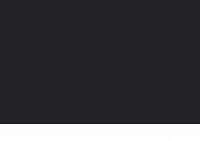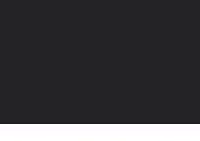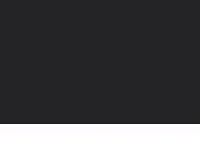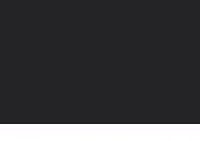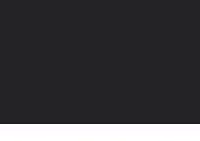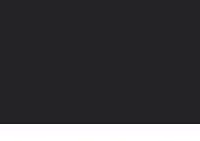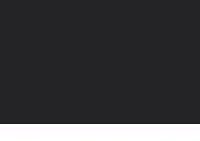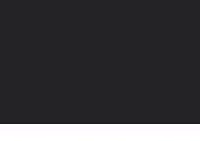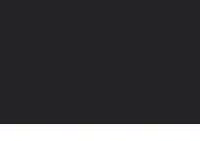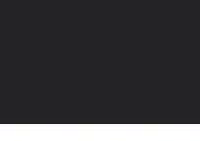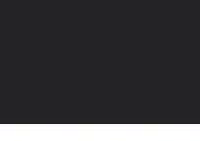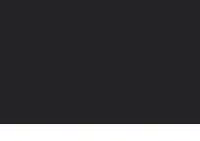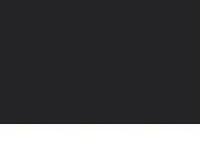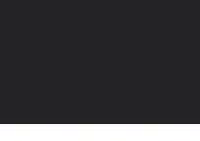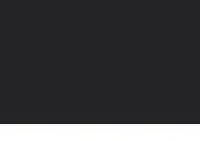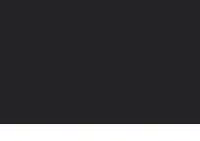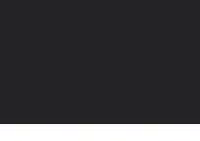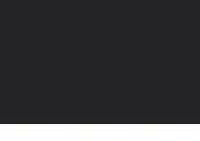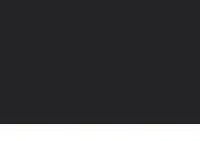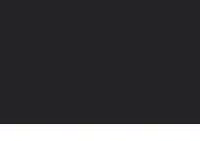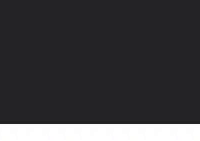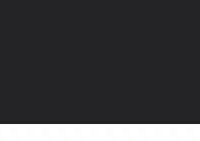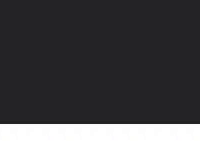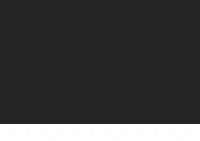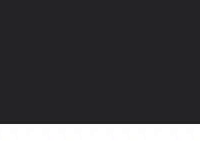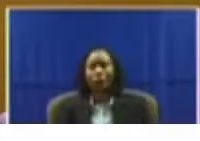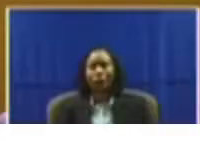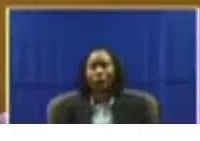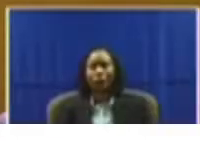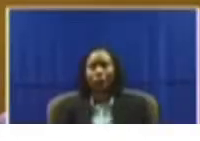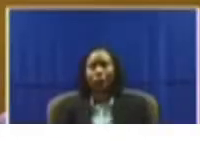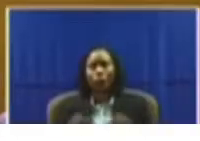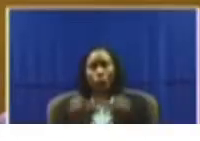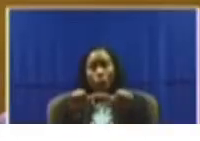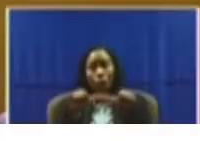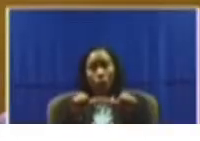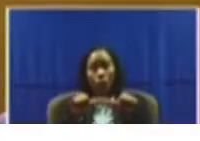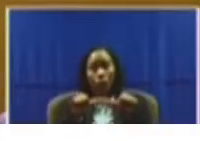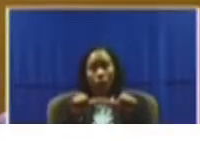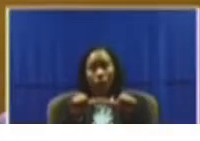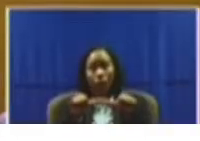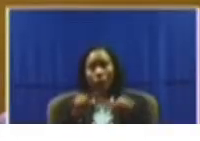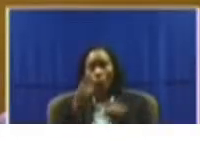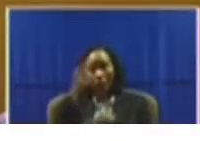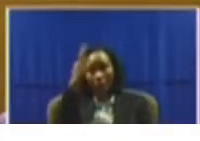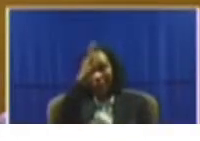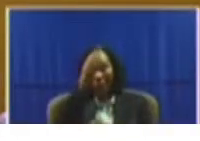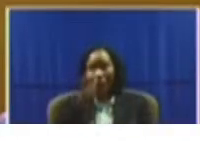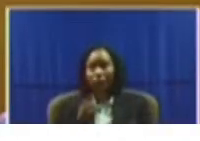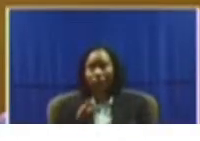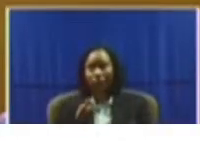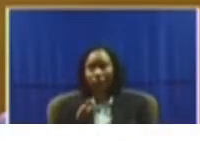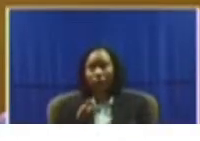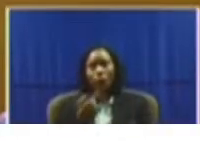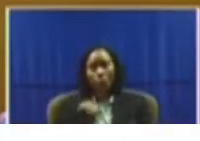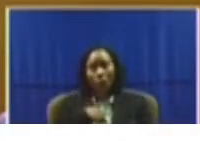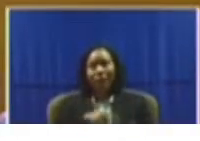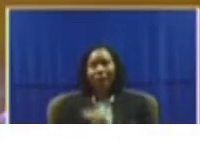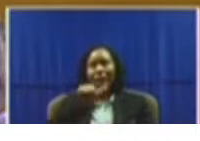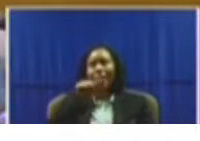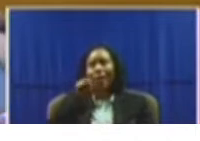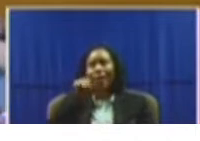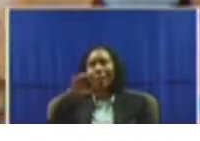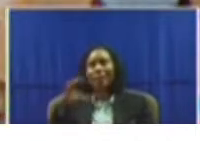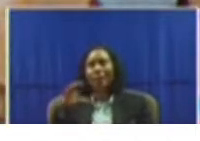your mute. You continue. And you have 1 minute. See ANC.